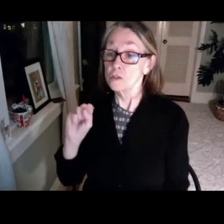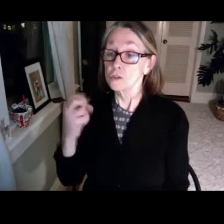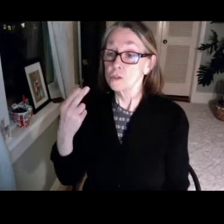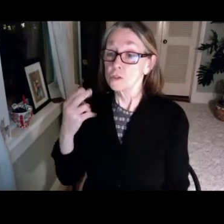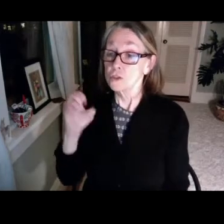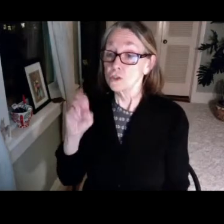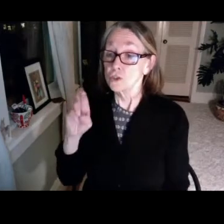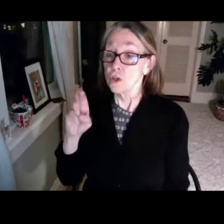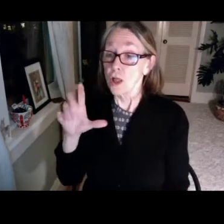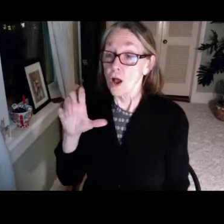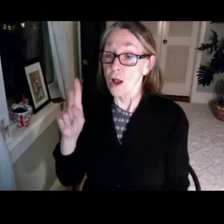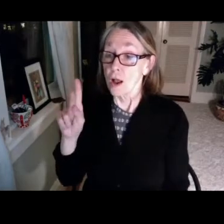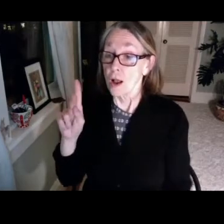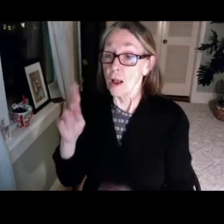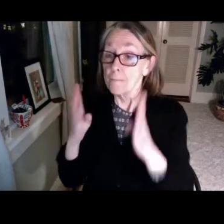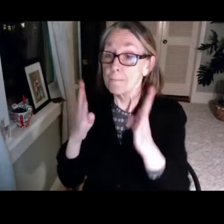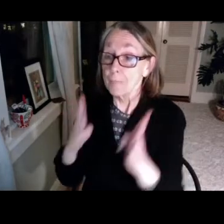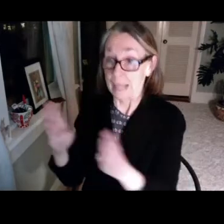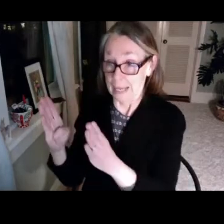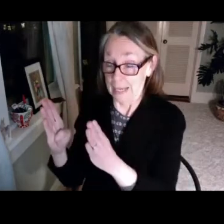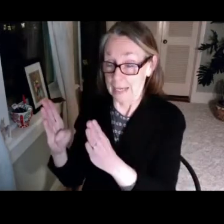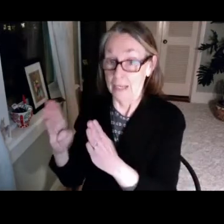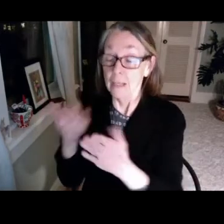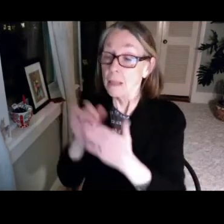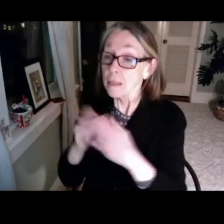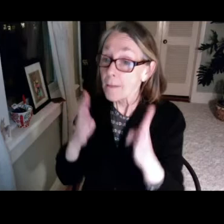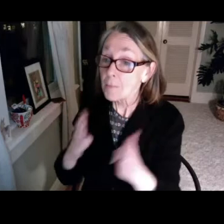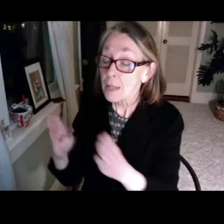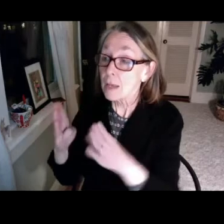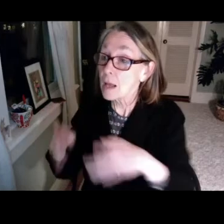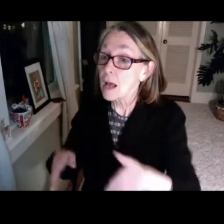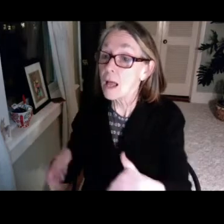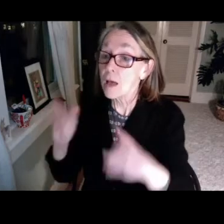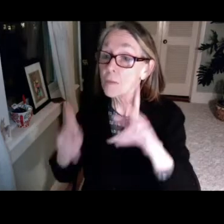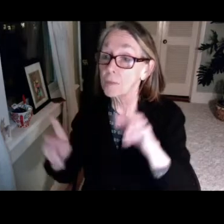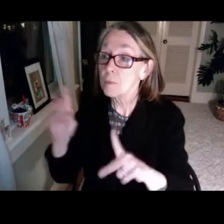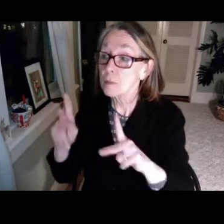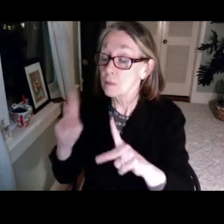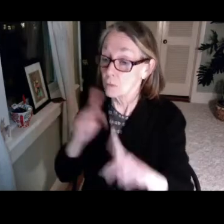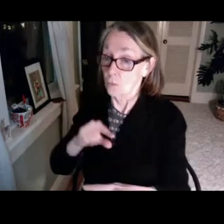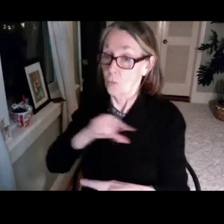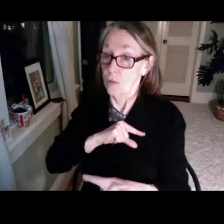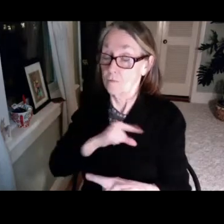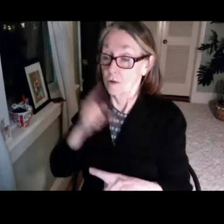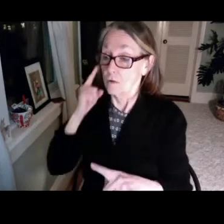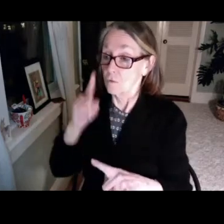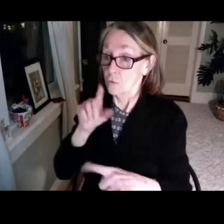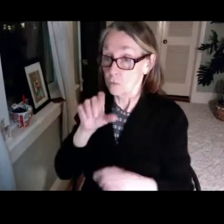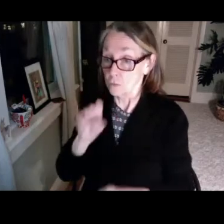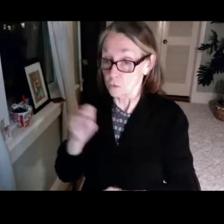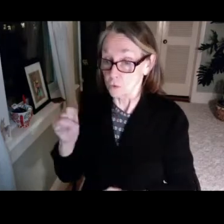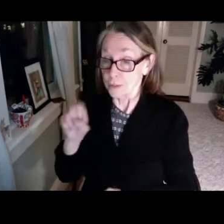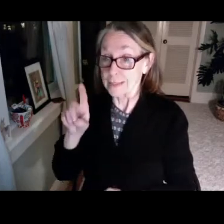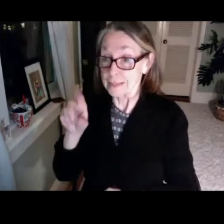So the Sherlock Plan is a program that allows people who qualify for Social Security